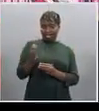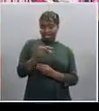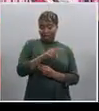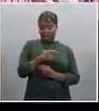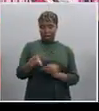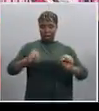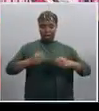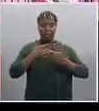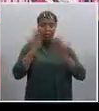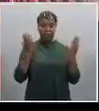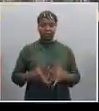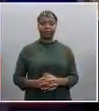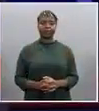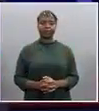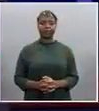minimum wage.